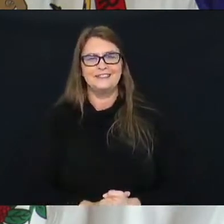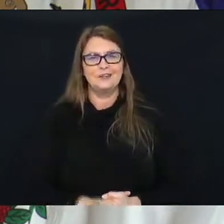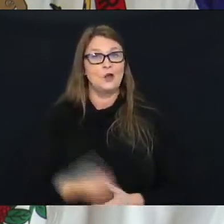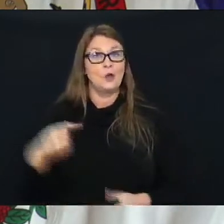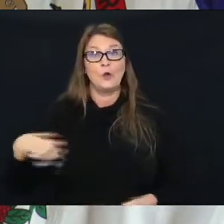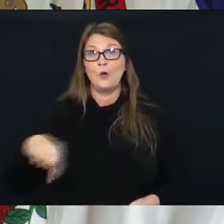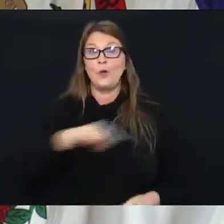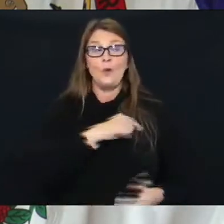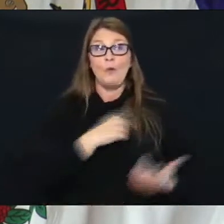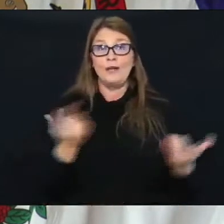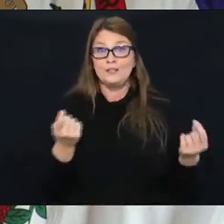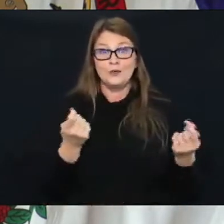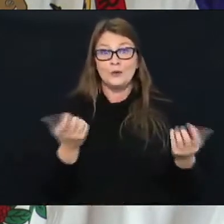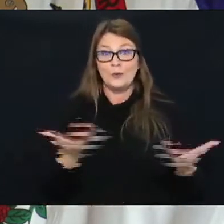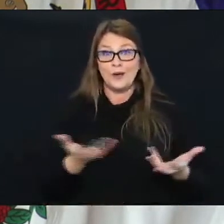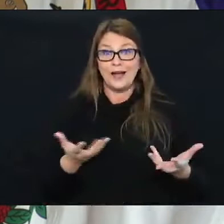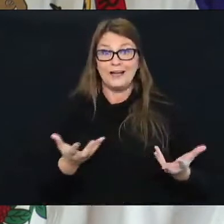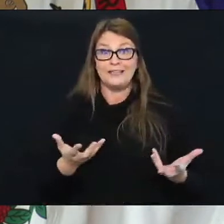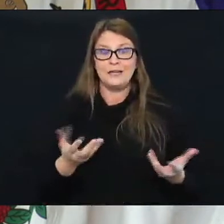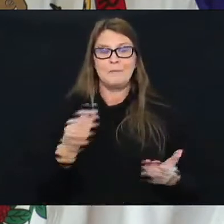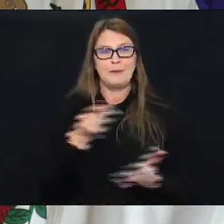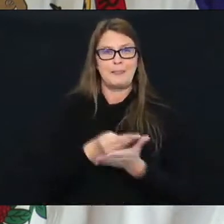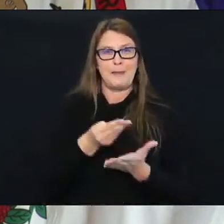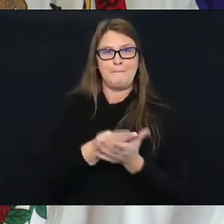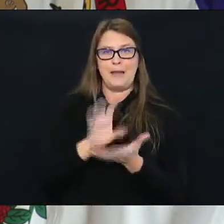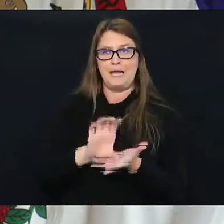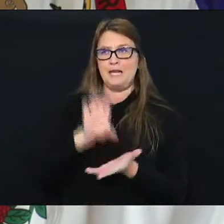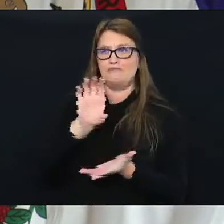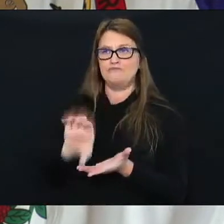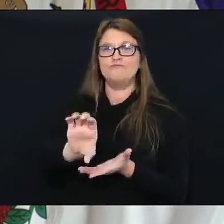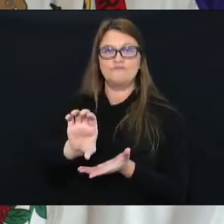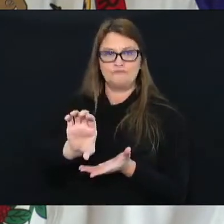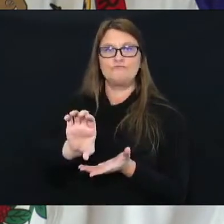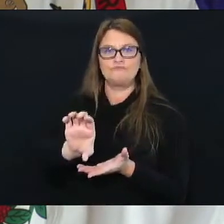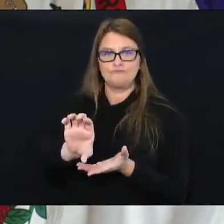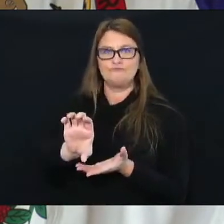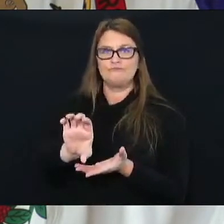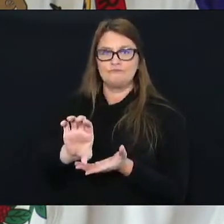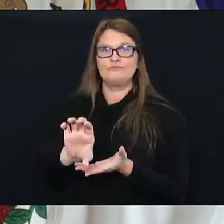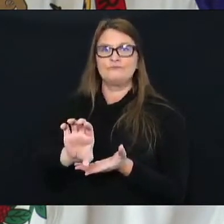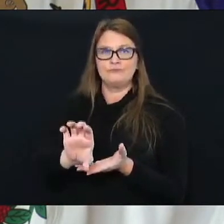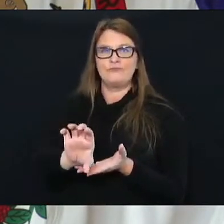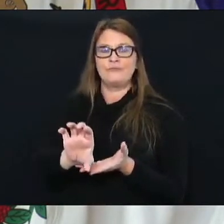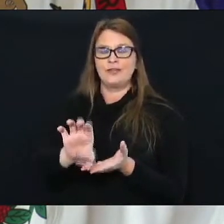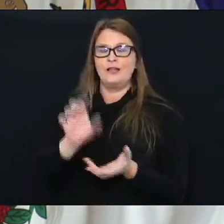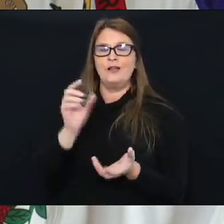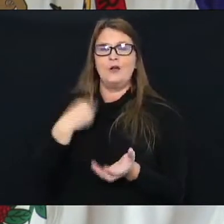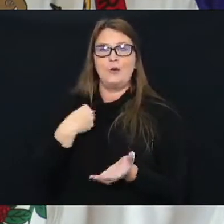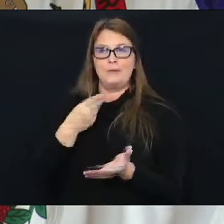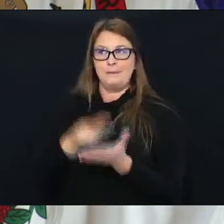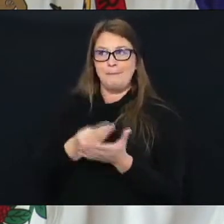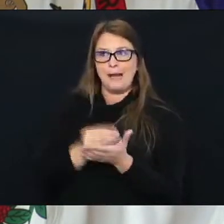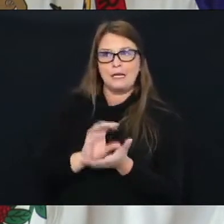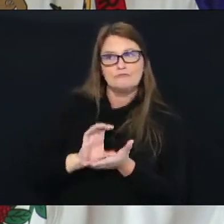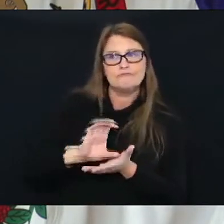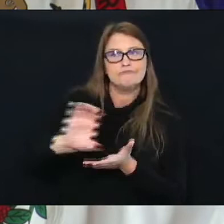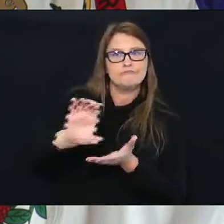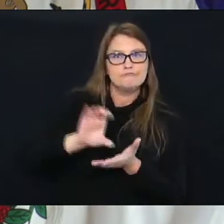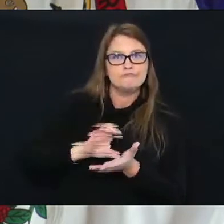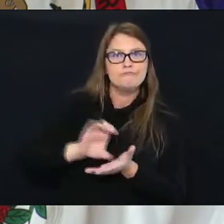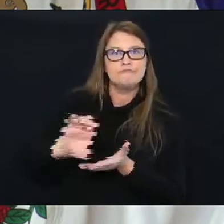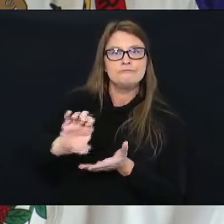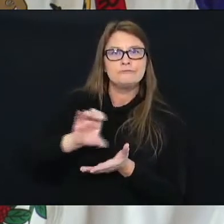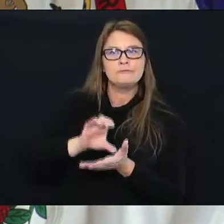we absolutely put our money where our mouth is. We absolutely put funds in it, and we